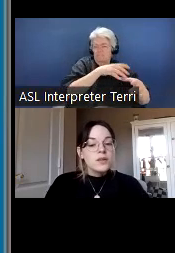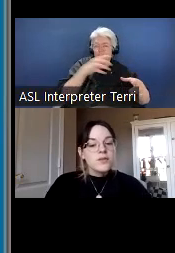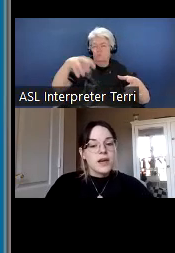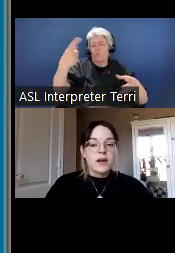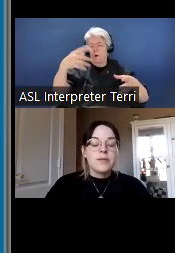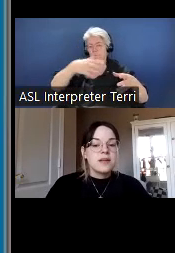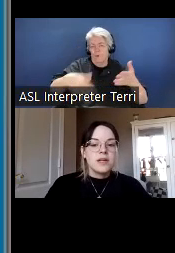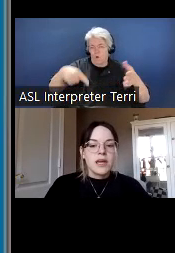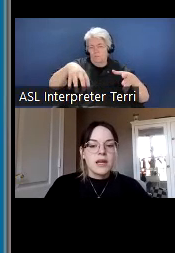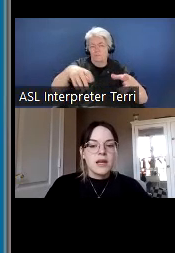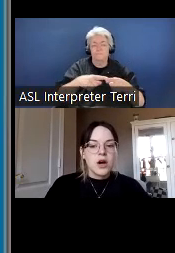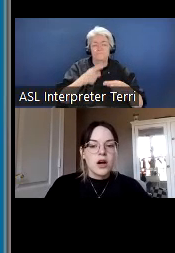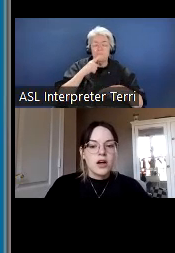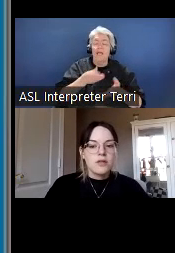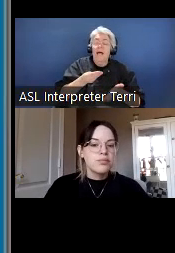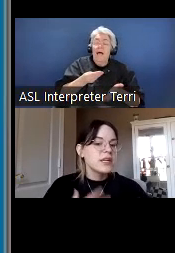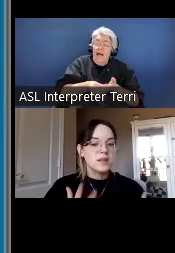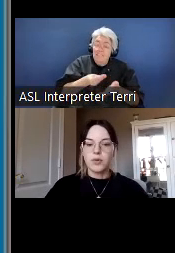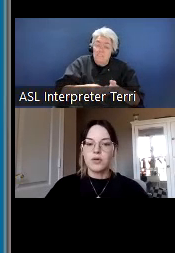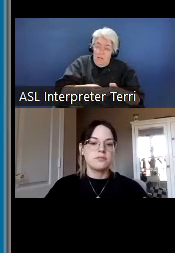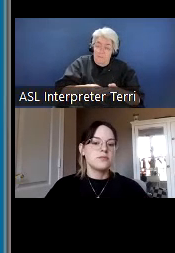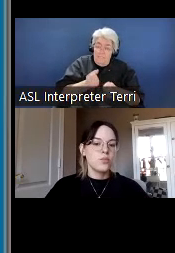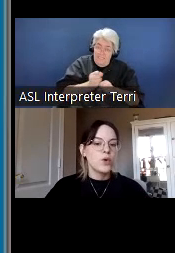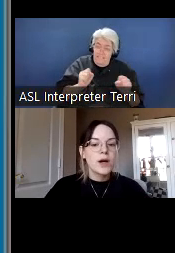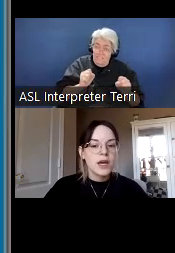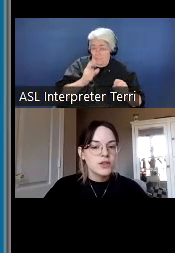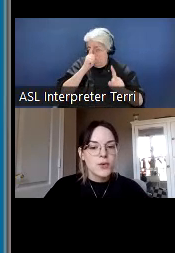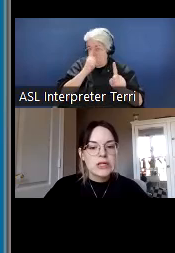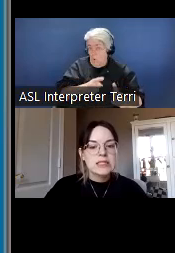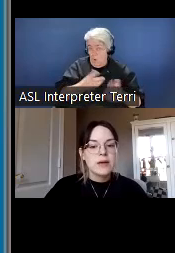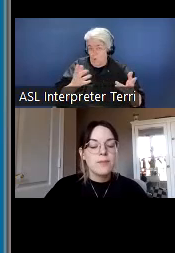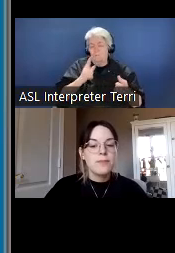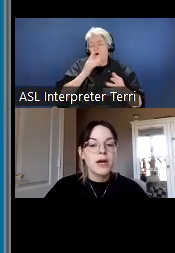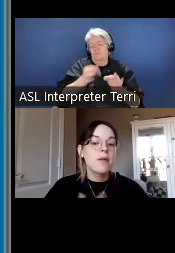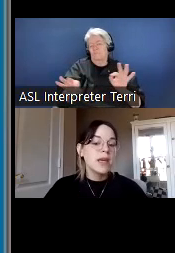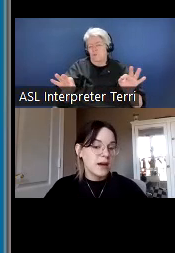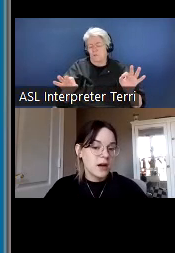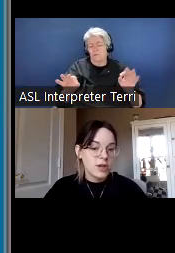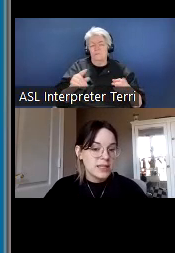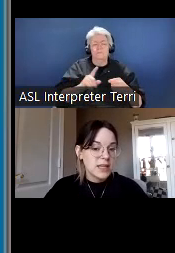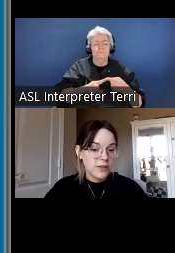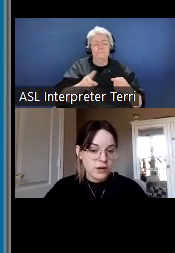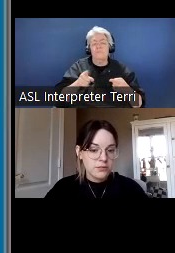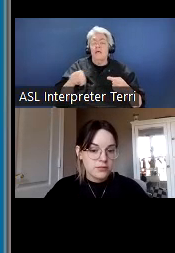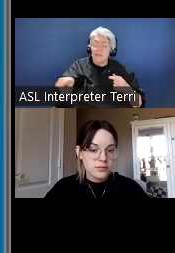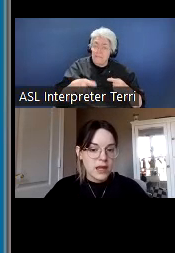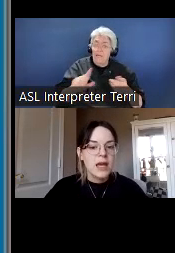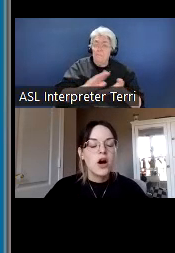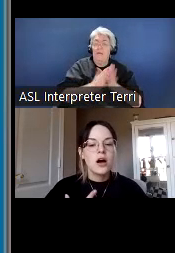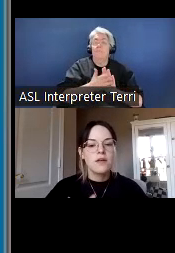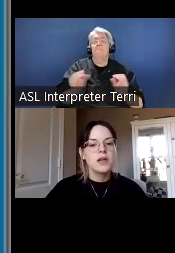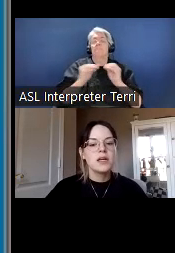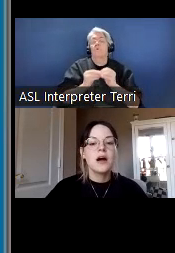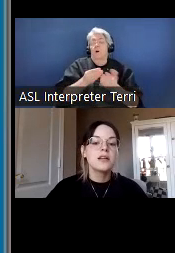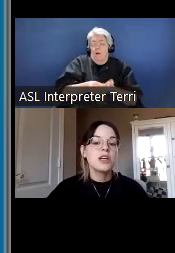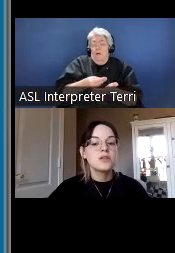Now, the goals of economic safety planning are pretty simple. We're working towards becoming economically safer